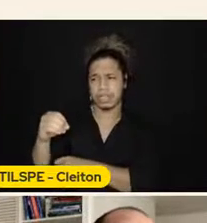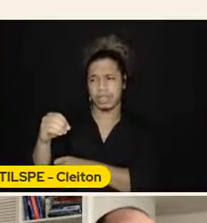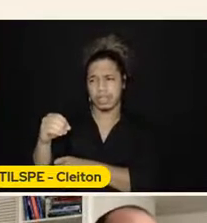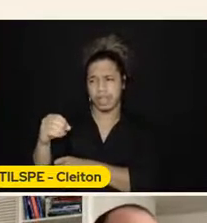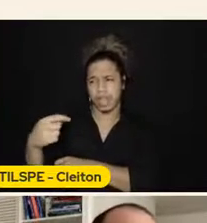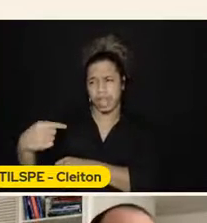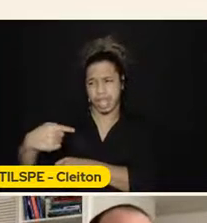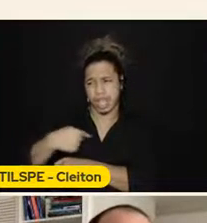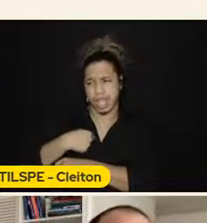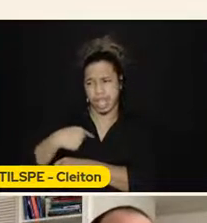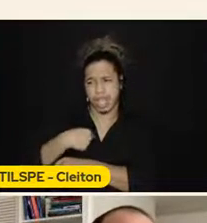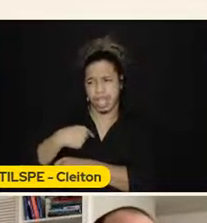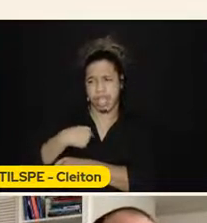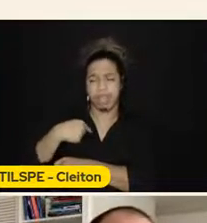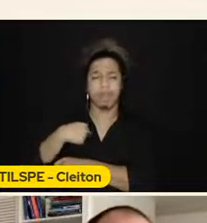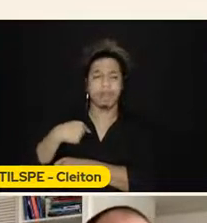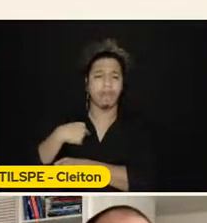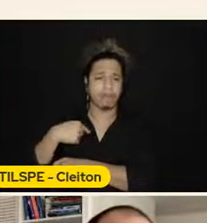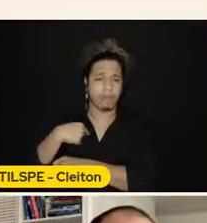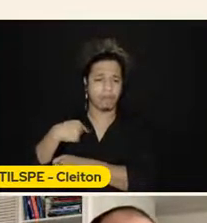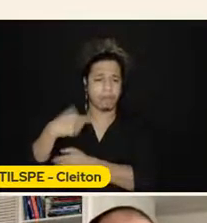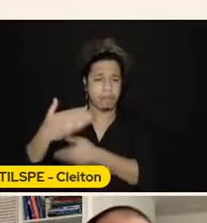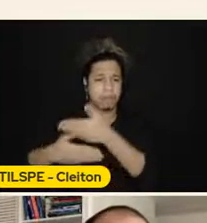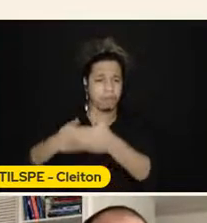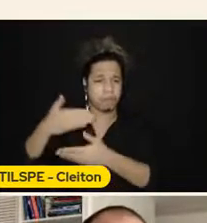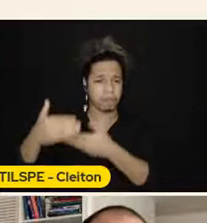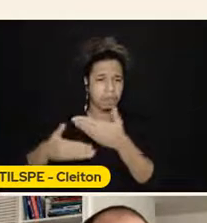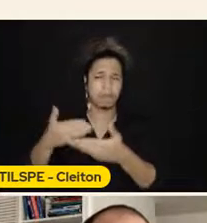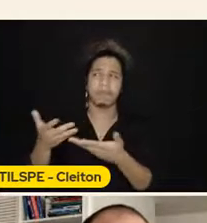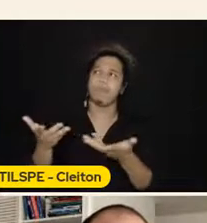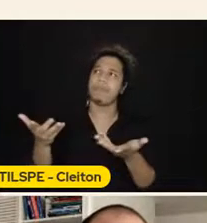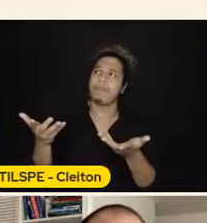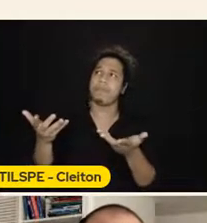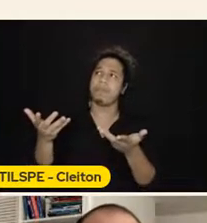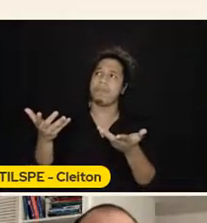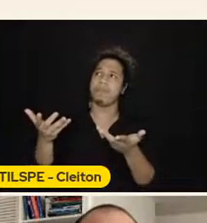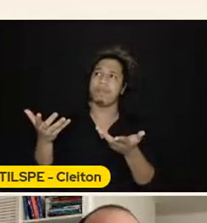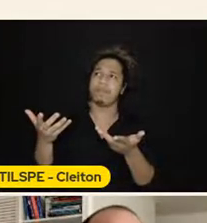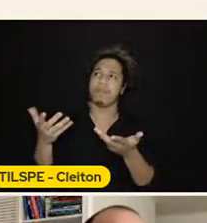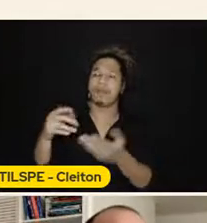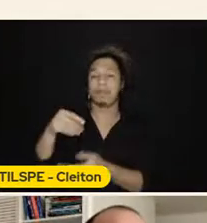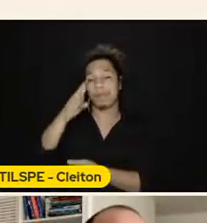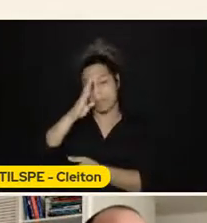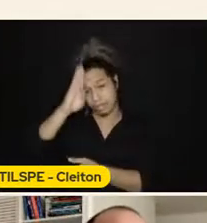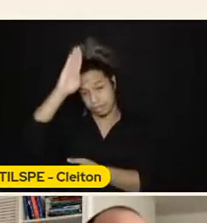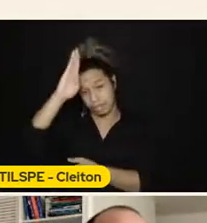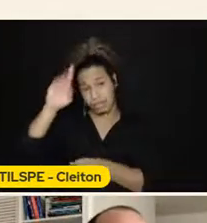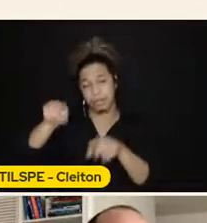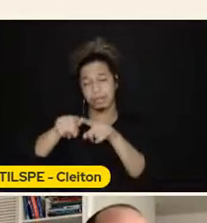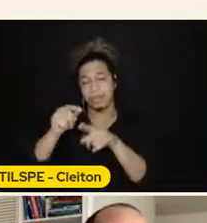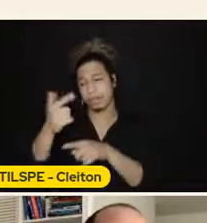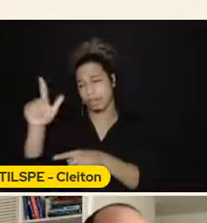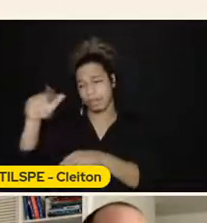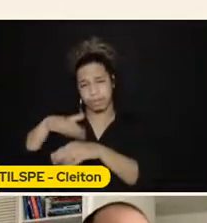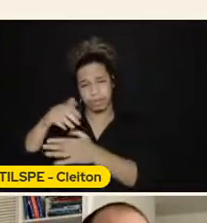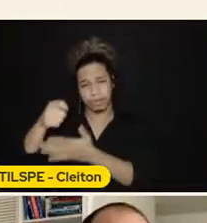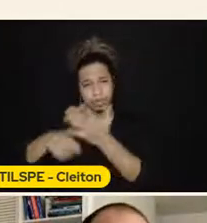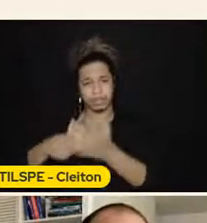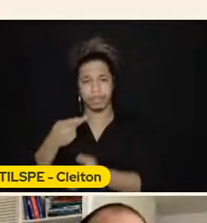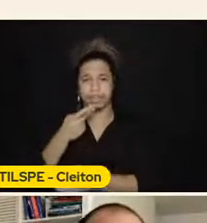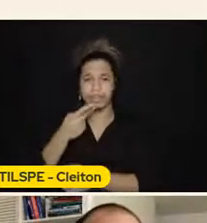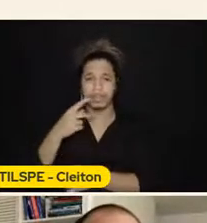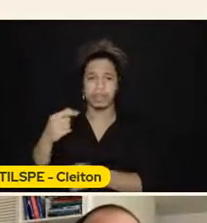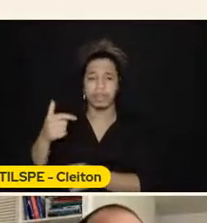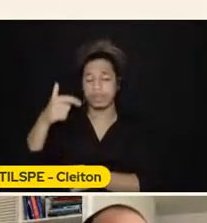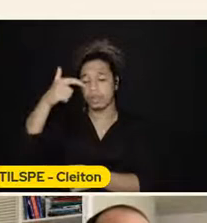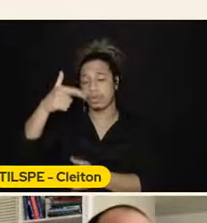I'm in the process of becoming, as Freire says, as Bakhtin says as well, I'm as a co-being in the